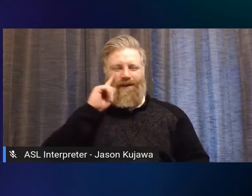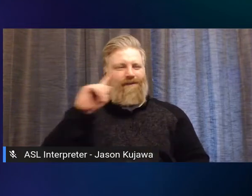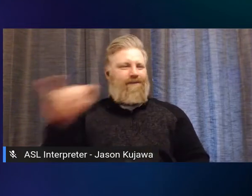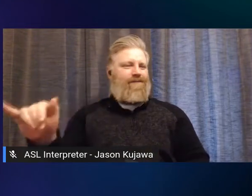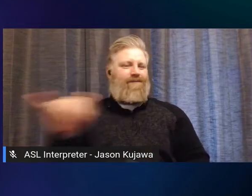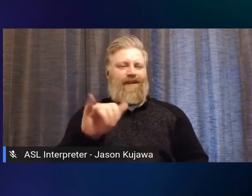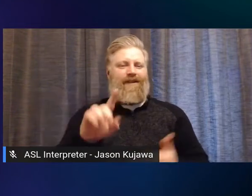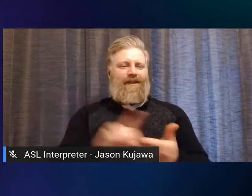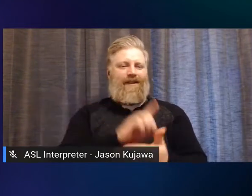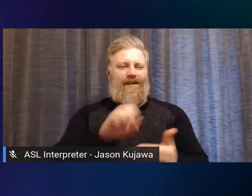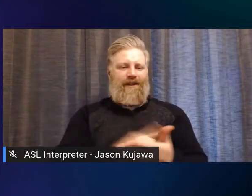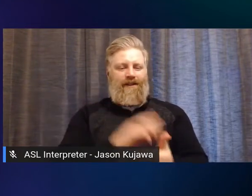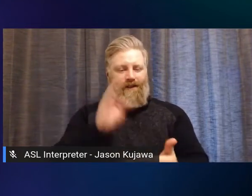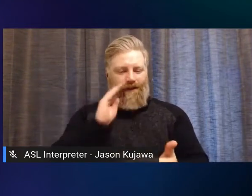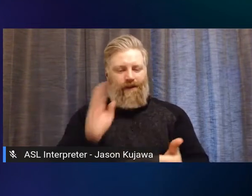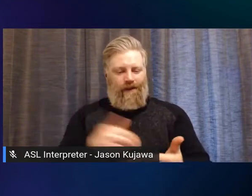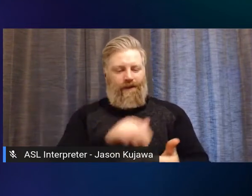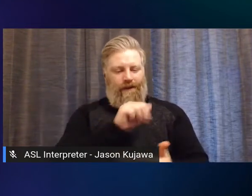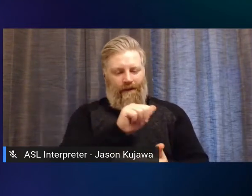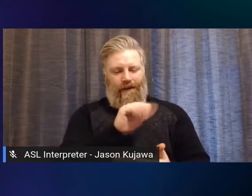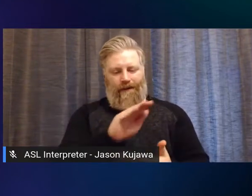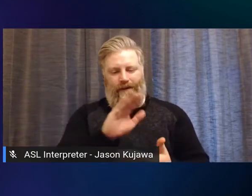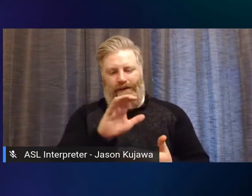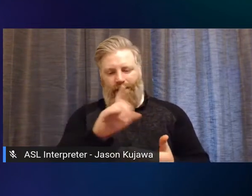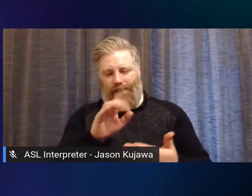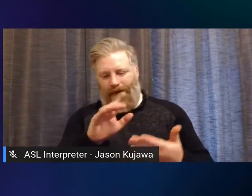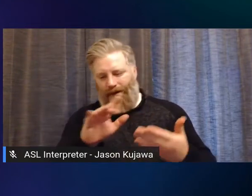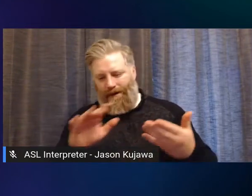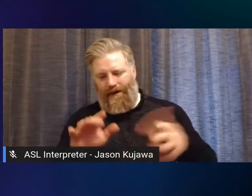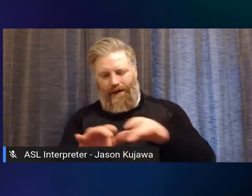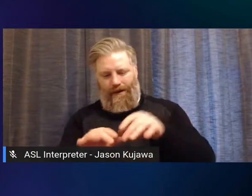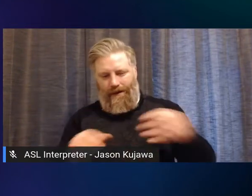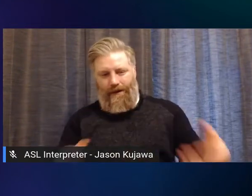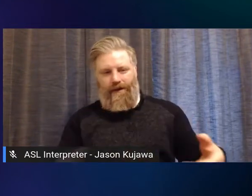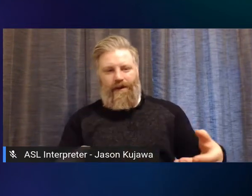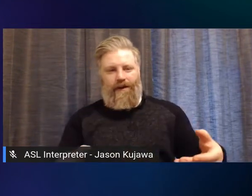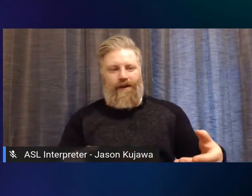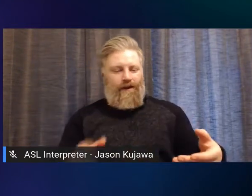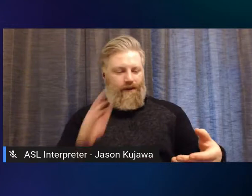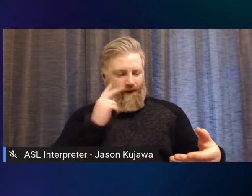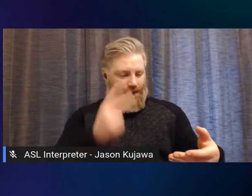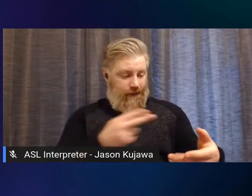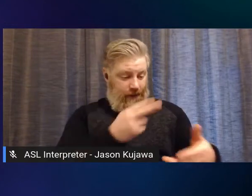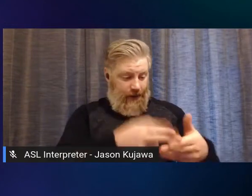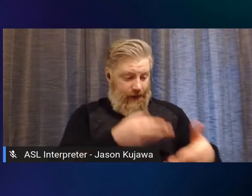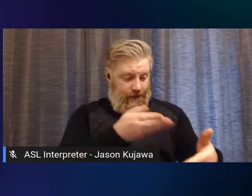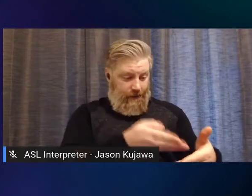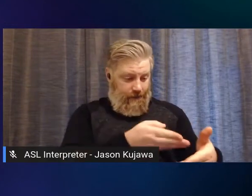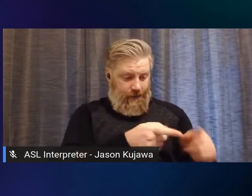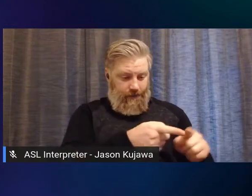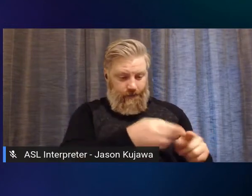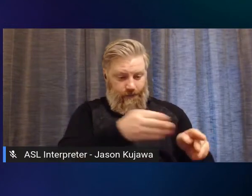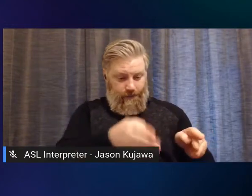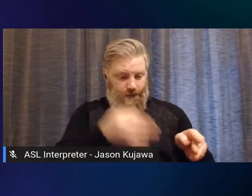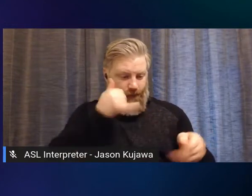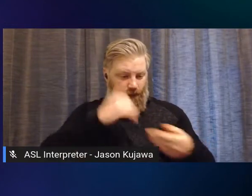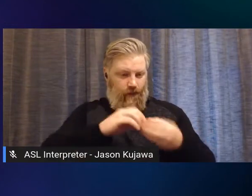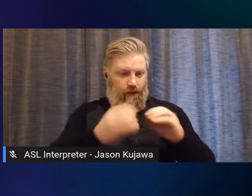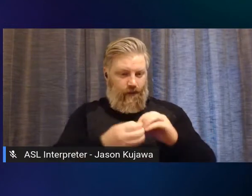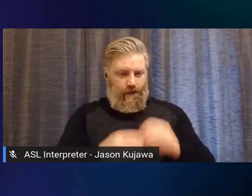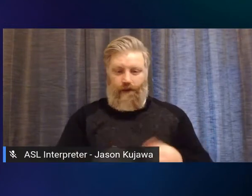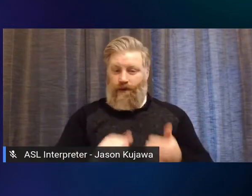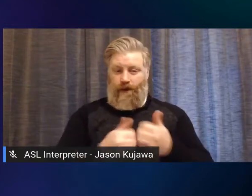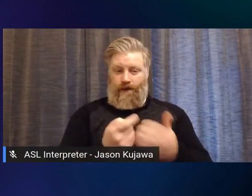A, and going through, and seeing if there's a name there, right? And next to that name would be a phone number. Now, the only way that your name wouldn't be there is if you intentionally